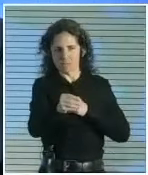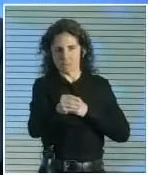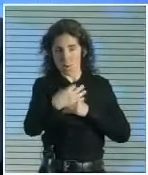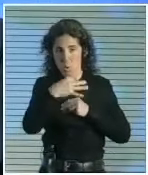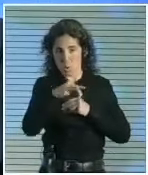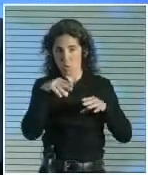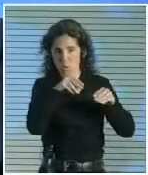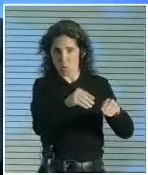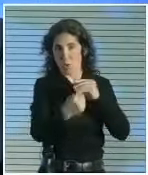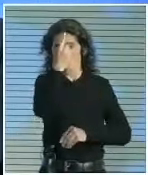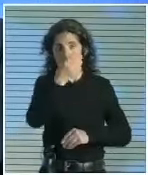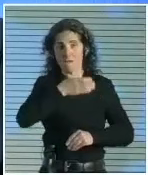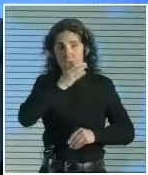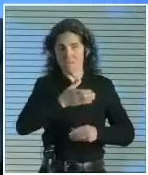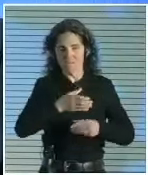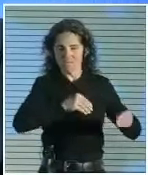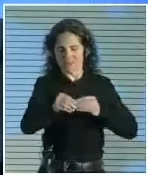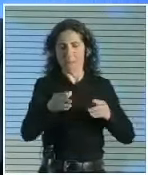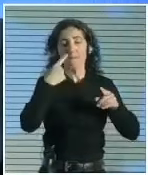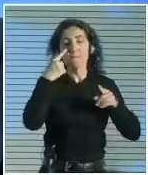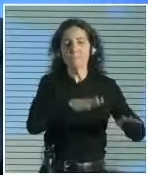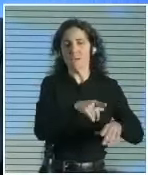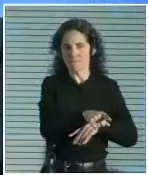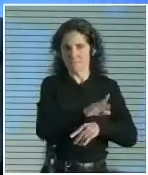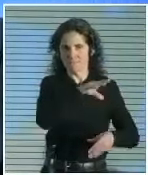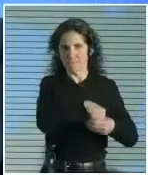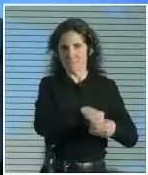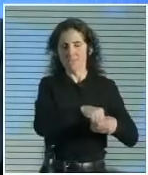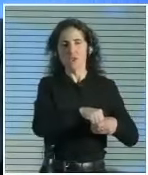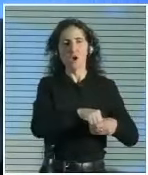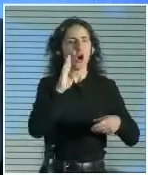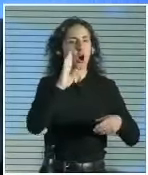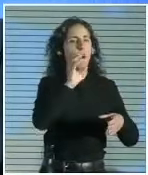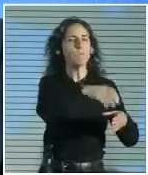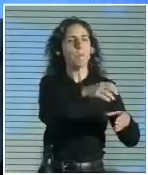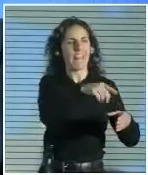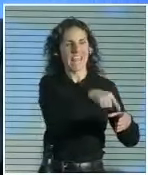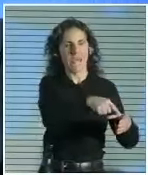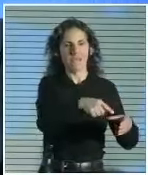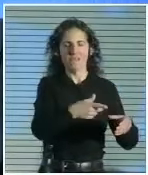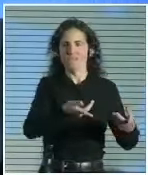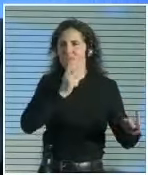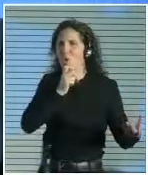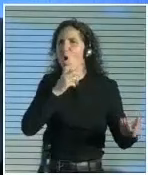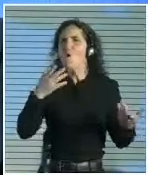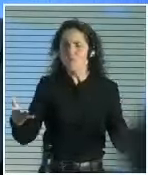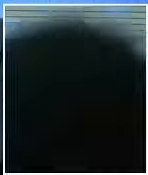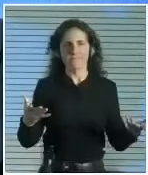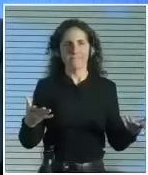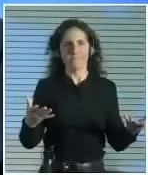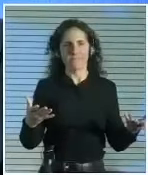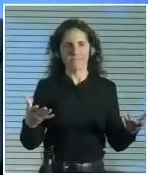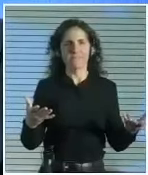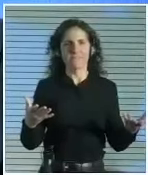from a bin repository. How is that possible? How that change happened? Is